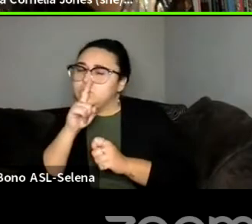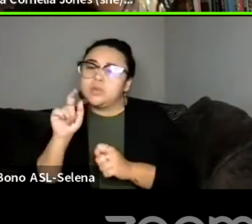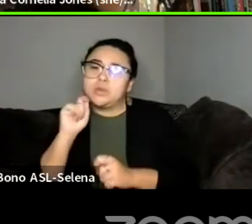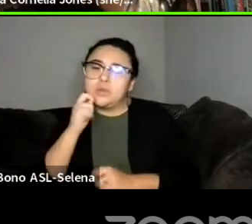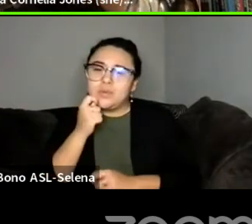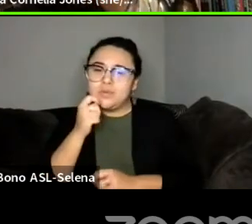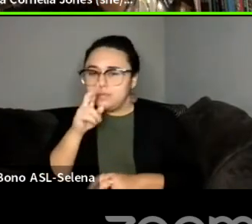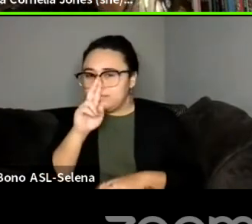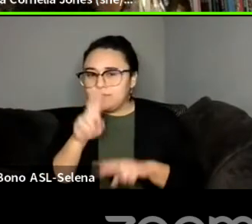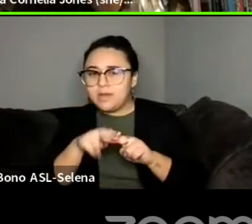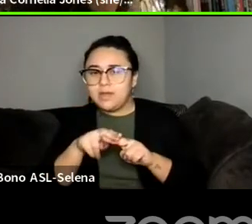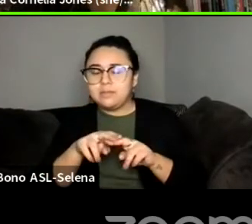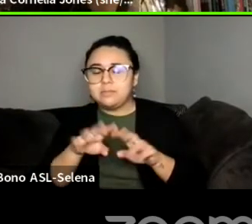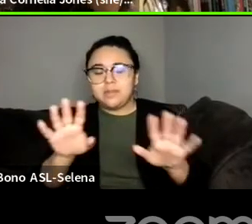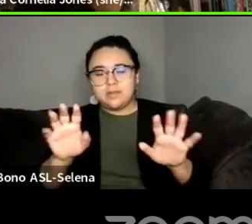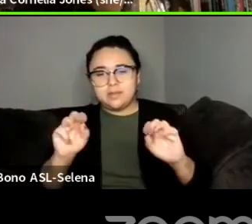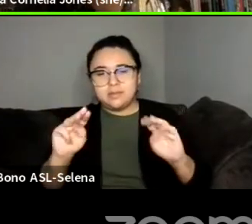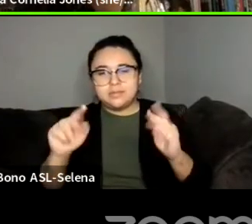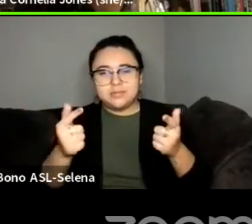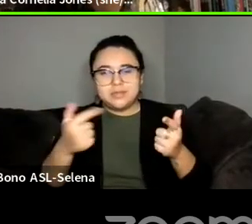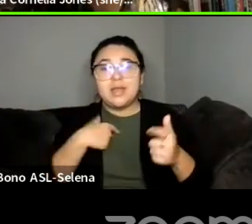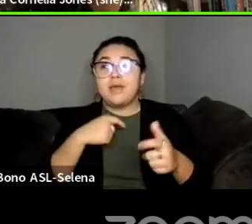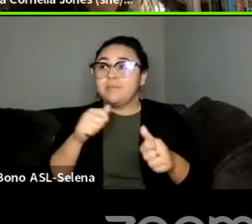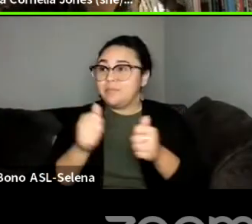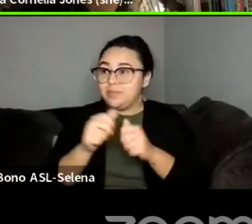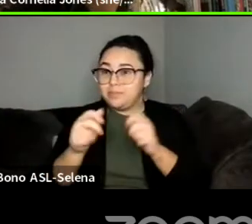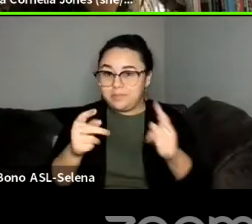to say, oh my gosh, I'm around people who like